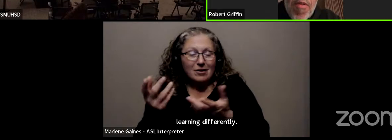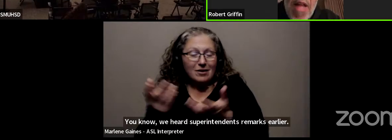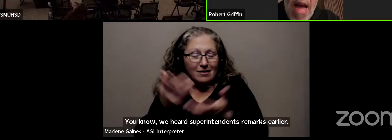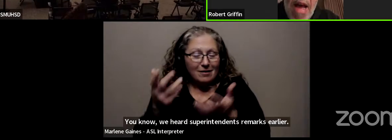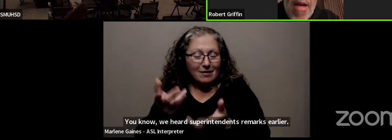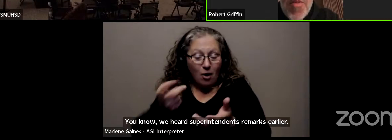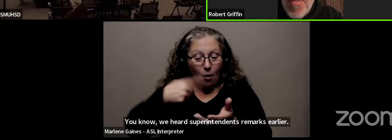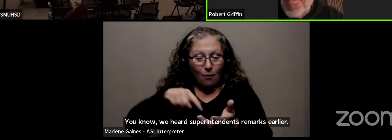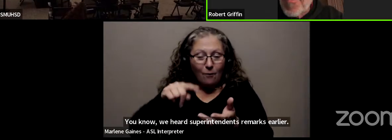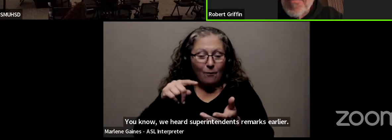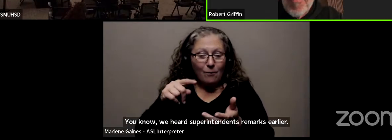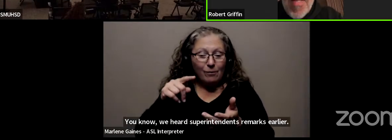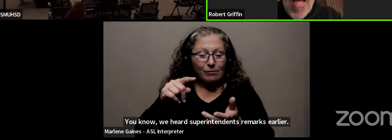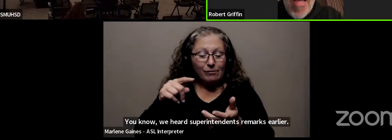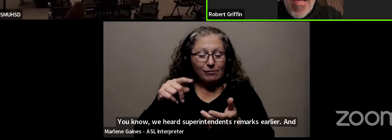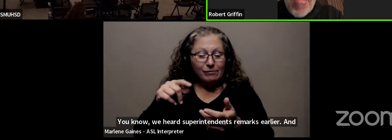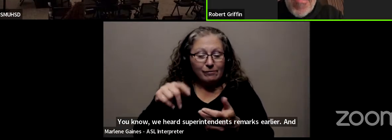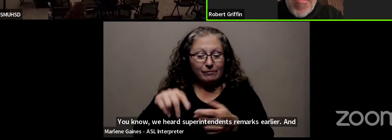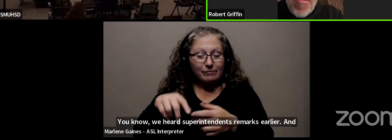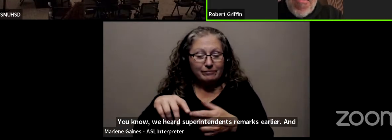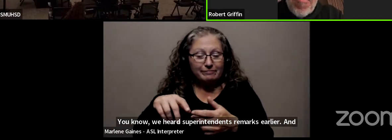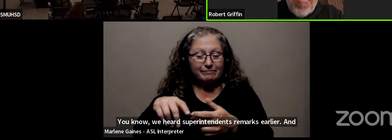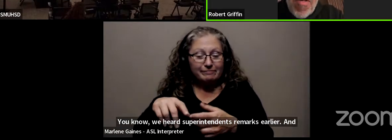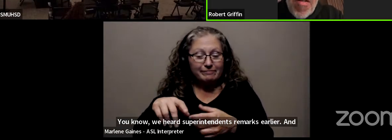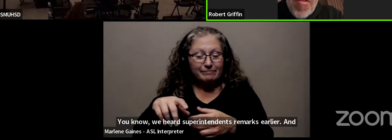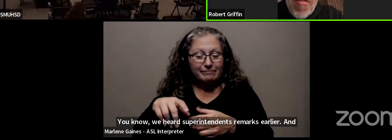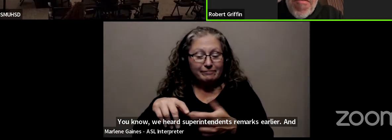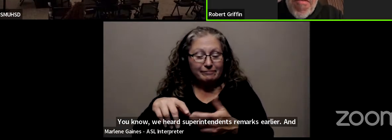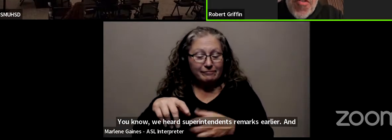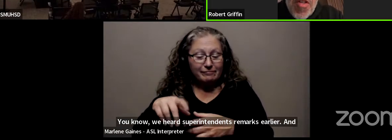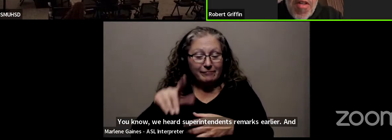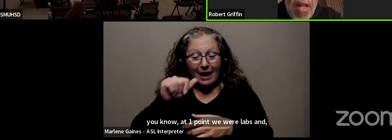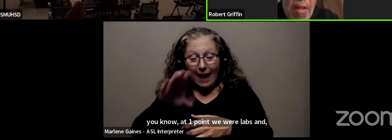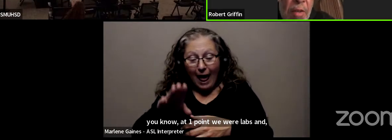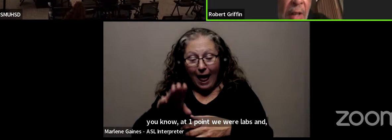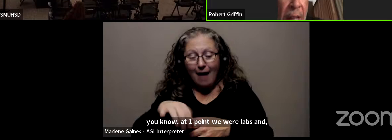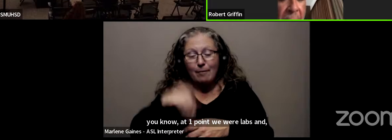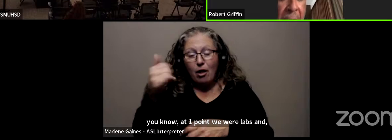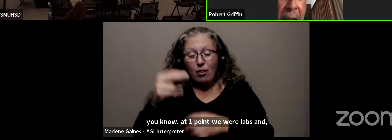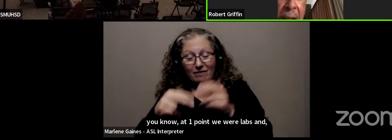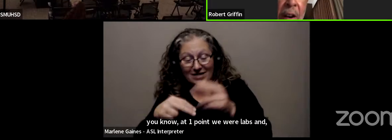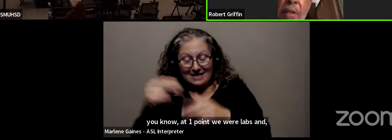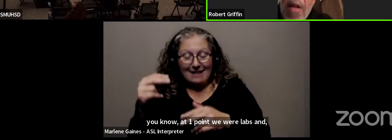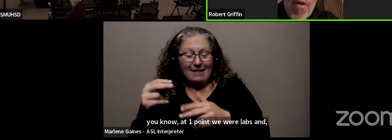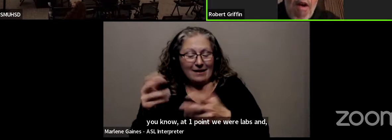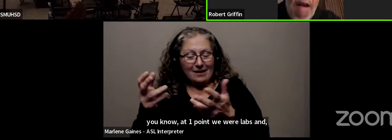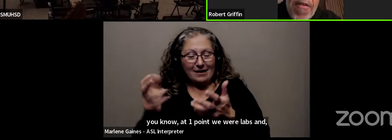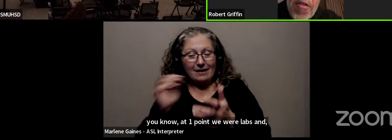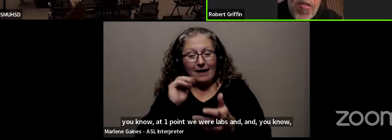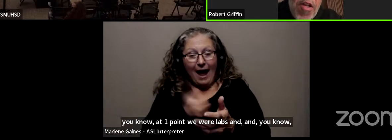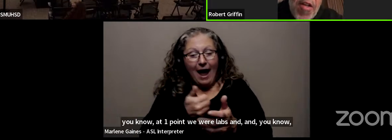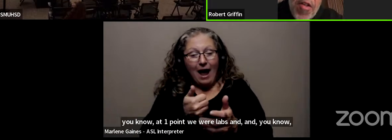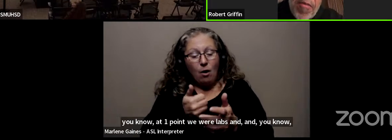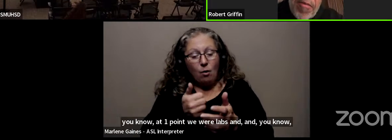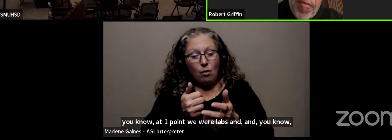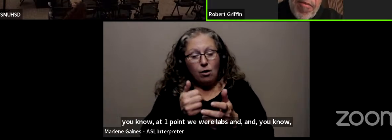we were labs and, you know, other facilities, and our demographics are changing.